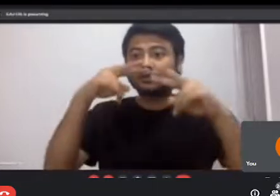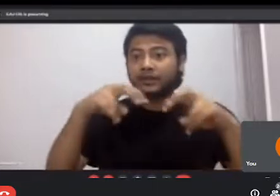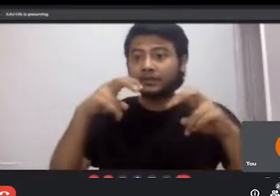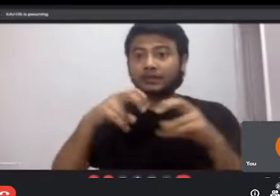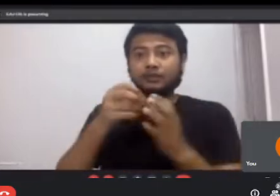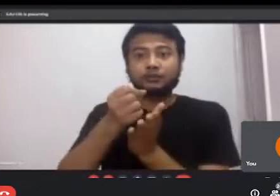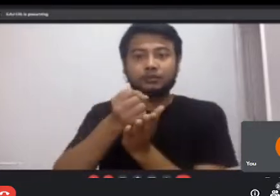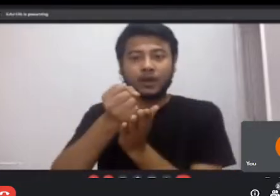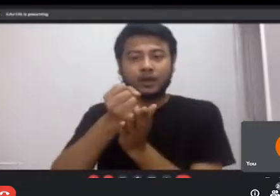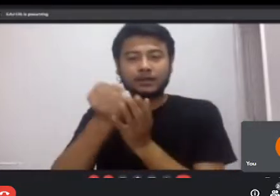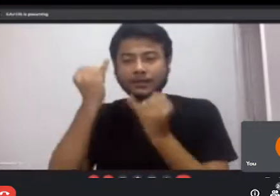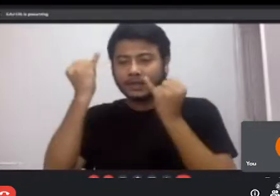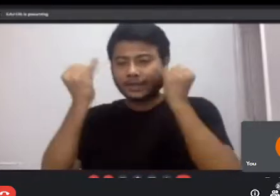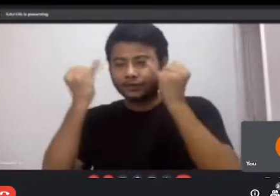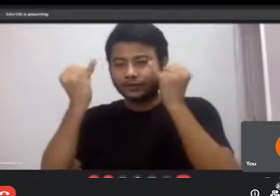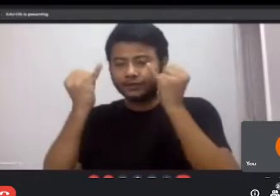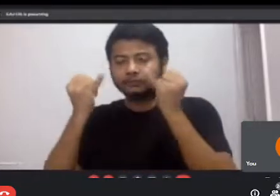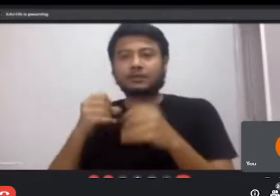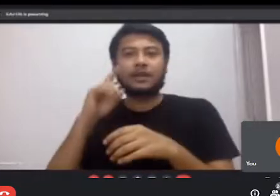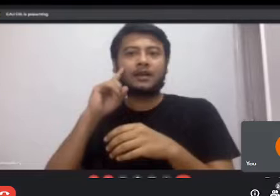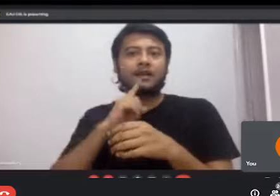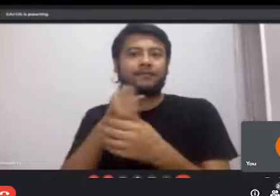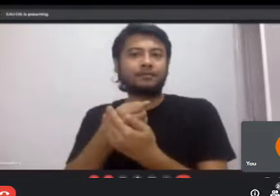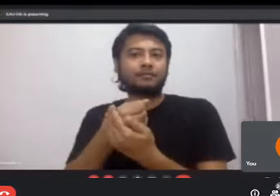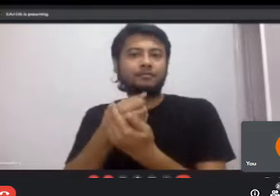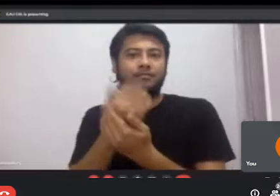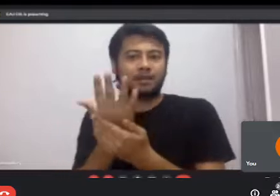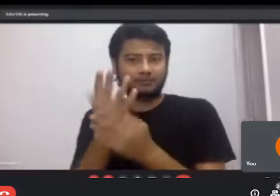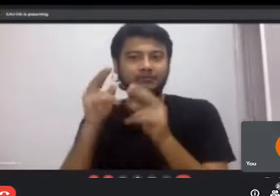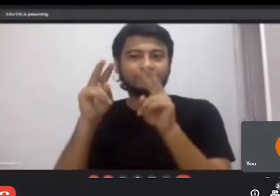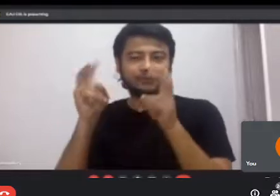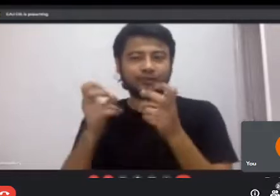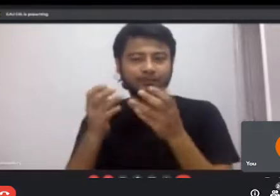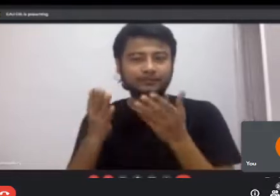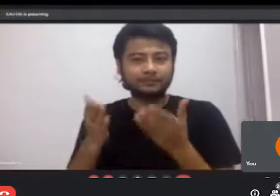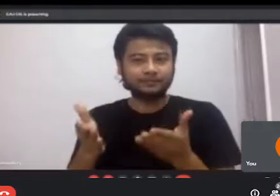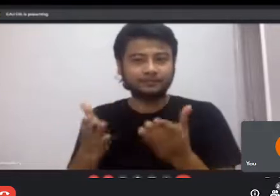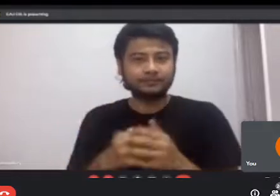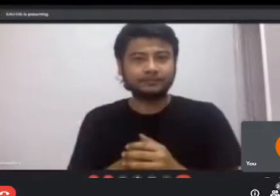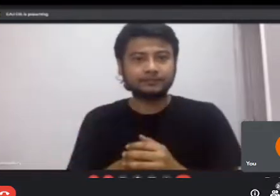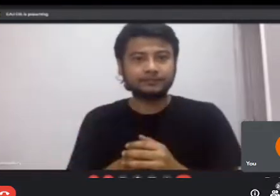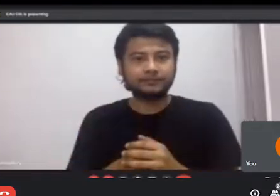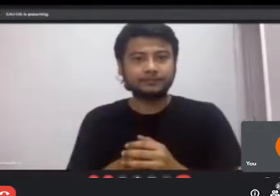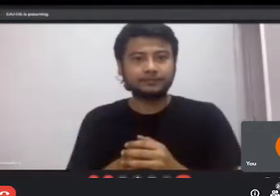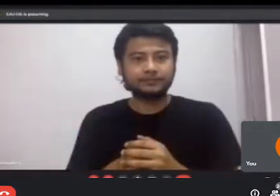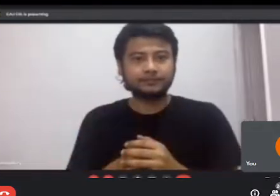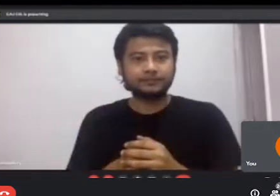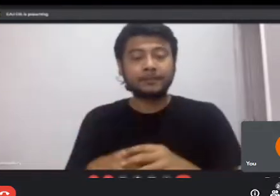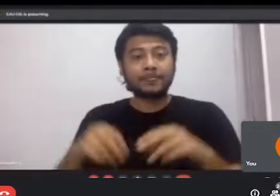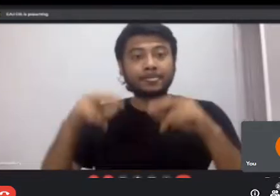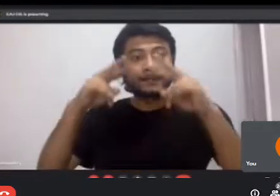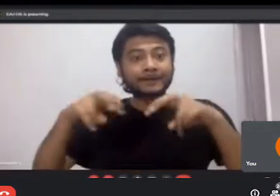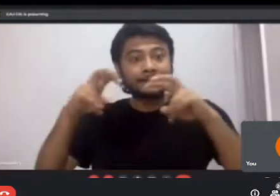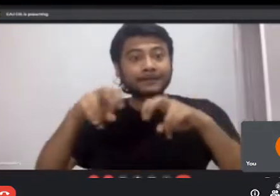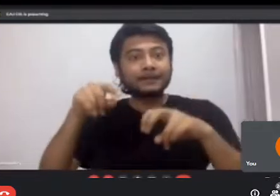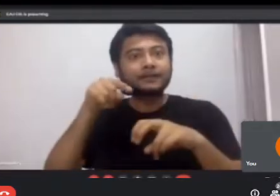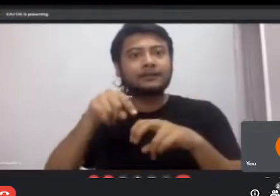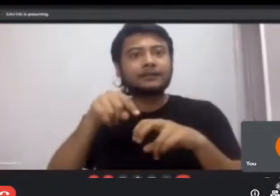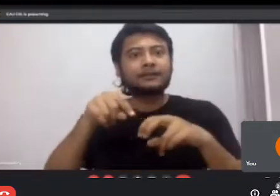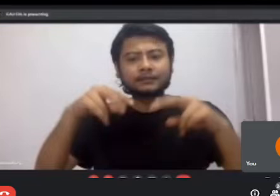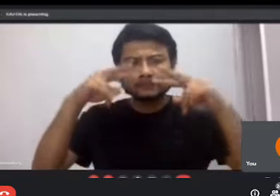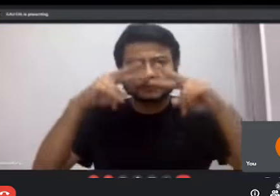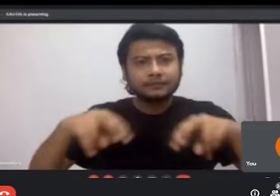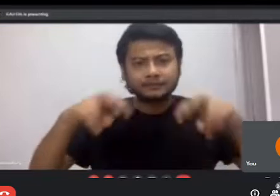And it is only fitting that the research being on sign language with deaf communities should be